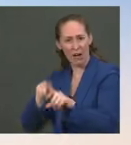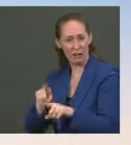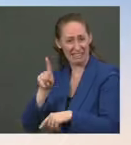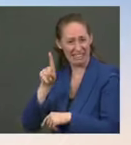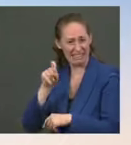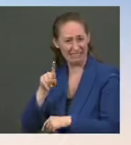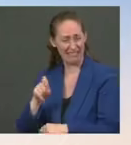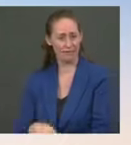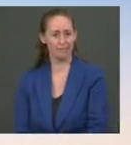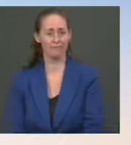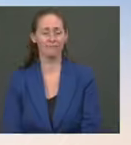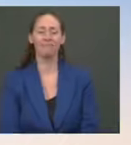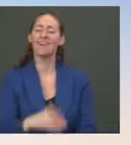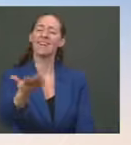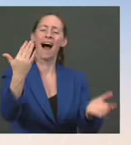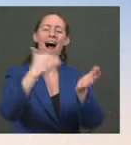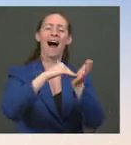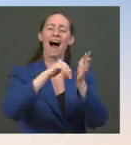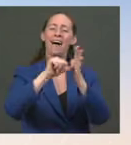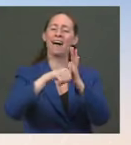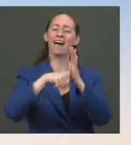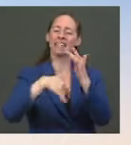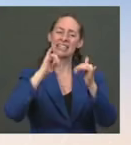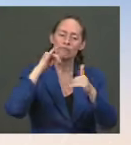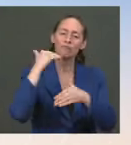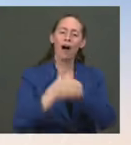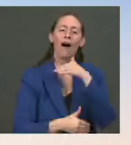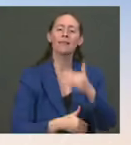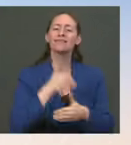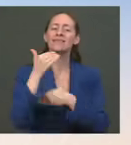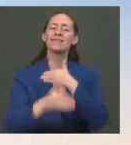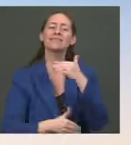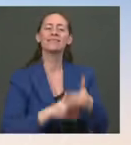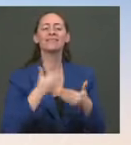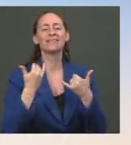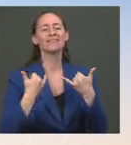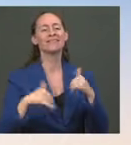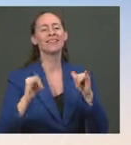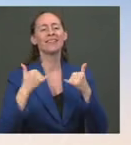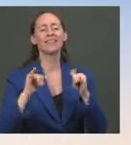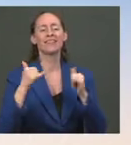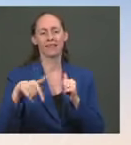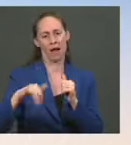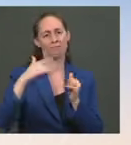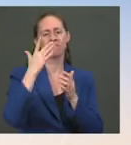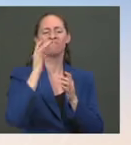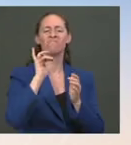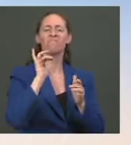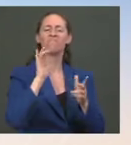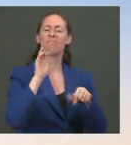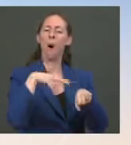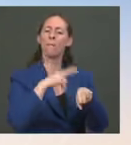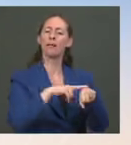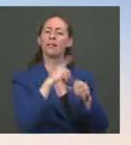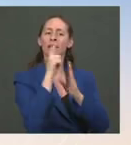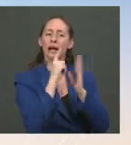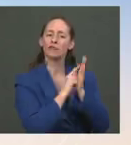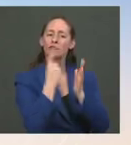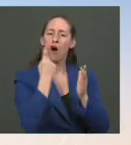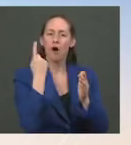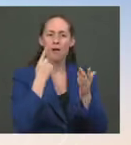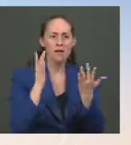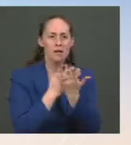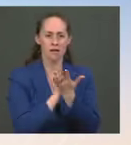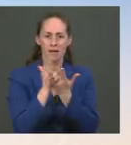doesn't underestimate how challenging getting all of these pieces of legislation forward is. We're in the middle of it right now. And there